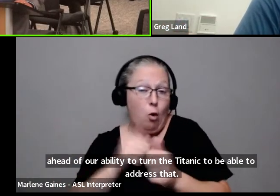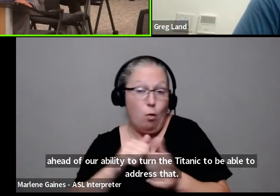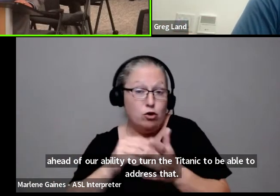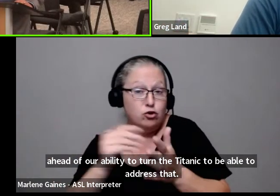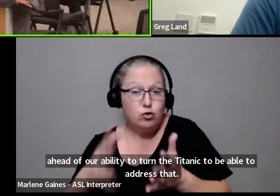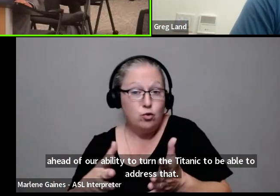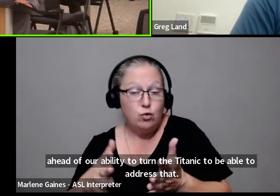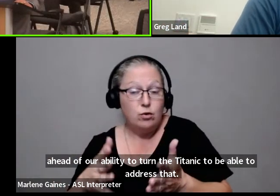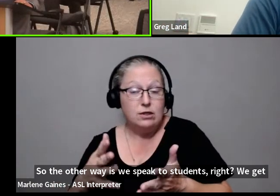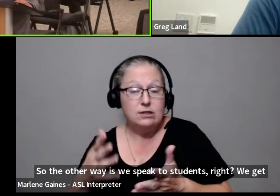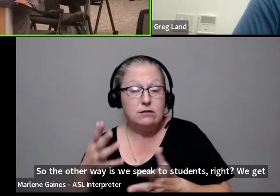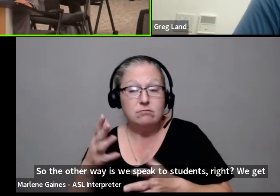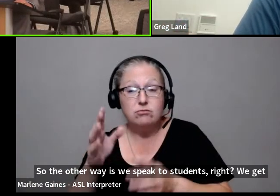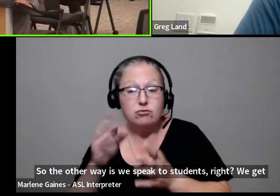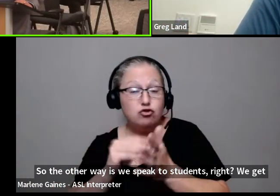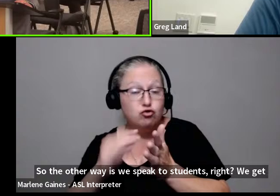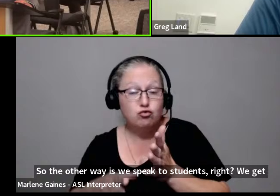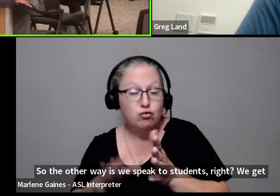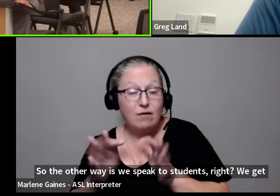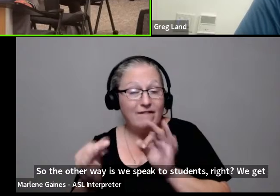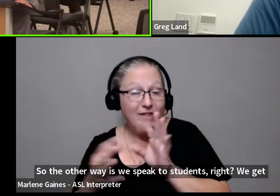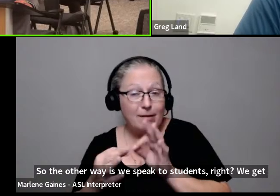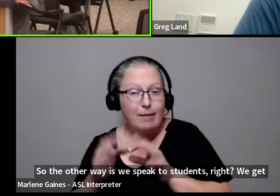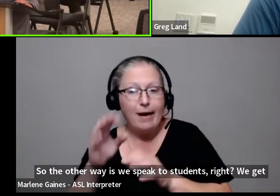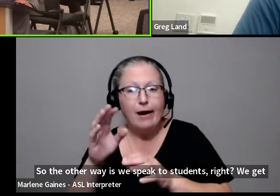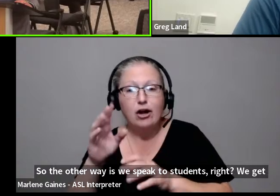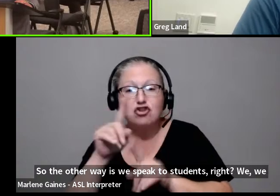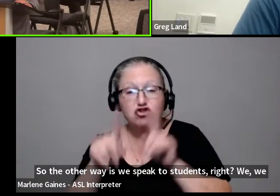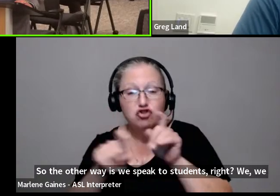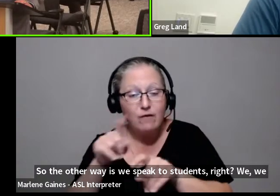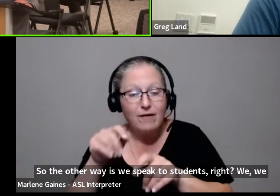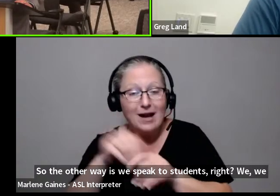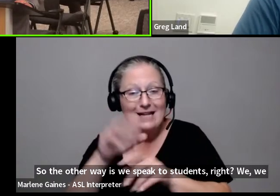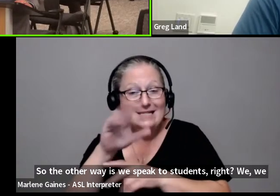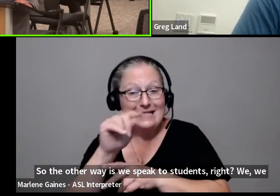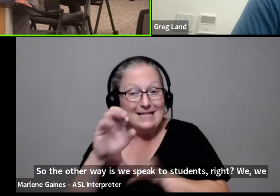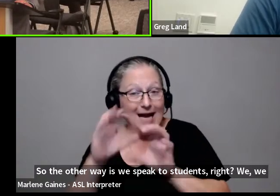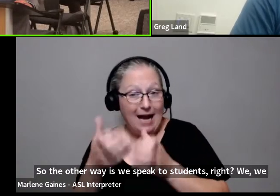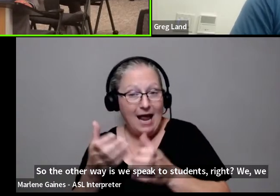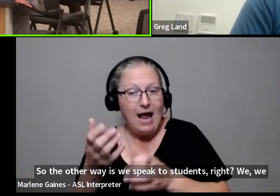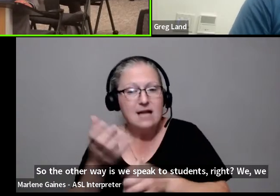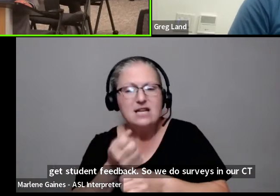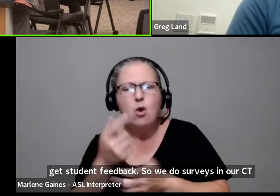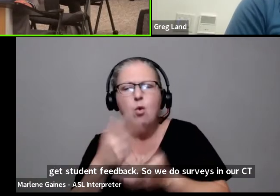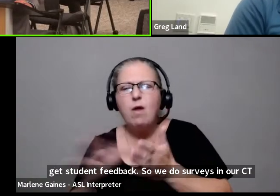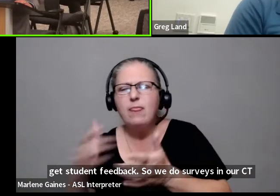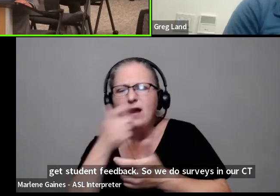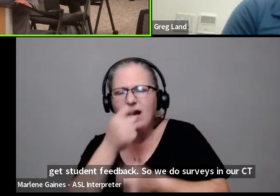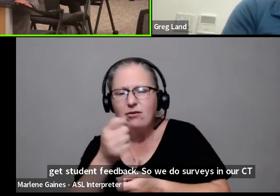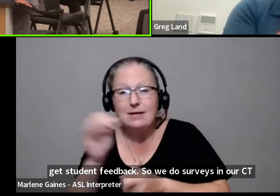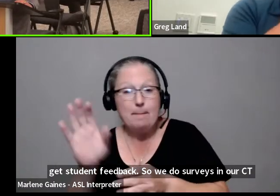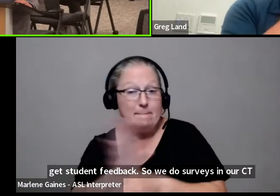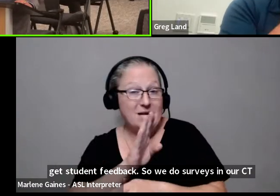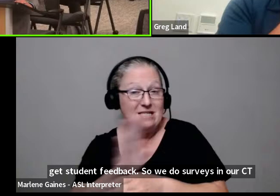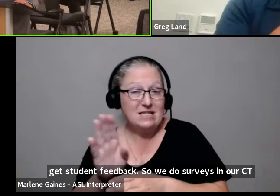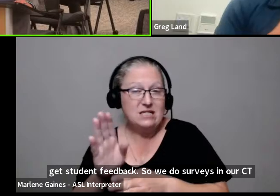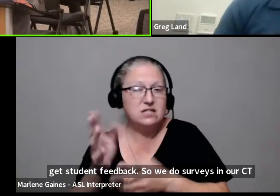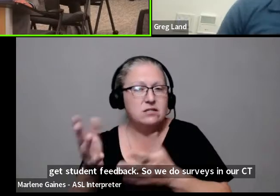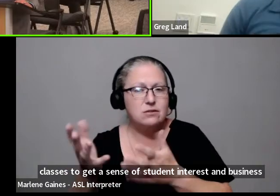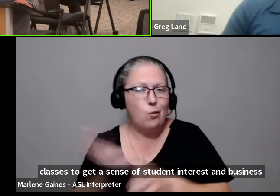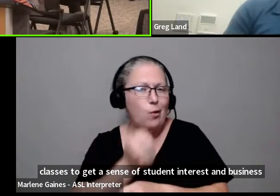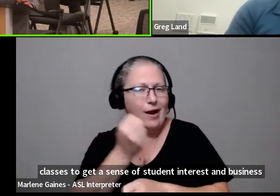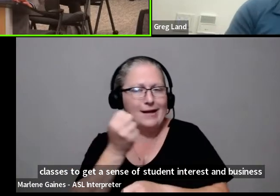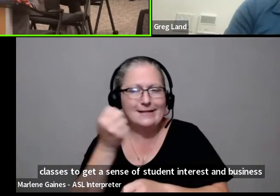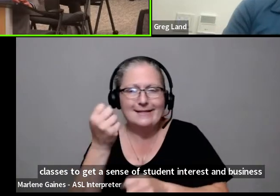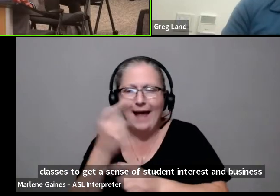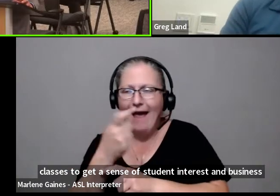get student feedback. So we do surveys in our CTE classes to get a sense of student interest. And business by far kind of wins every